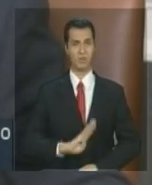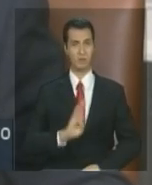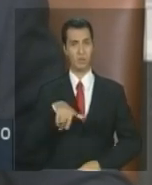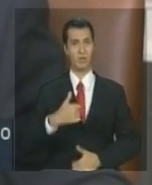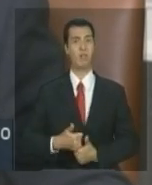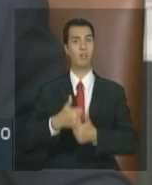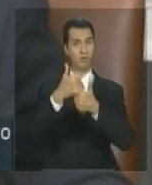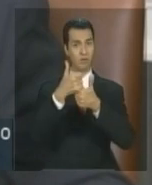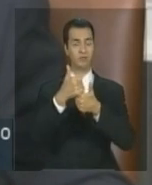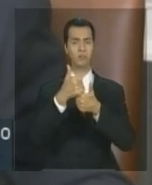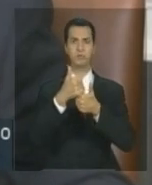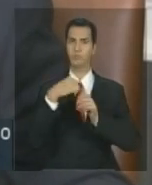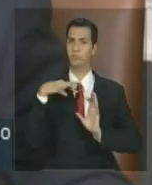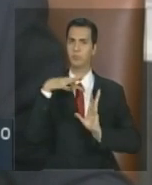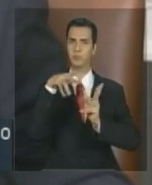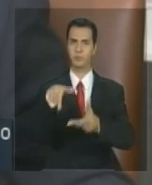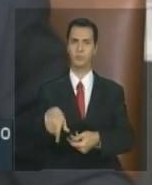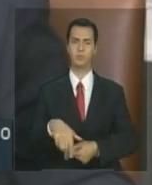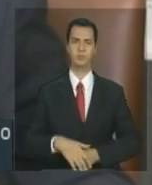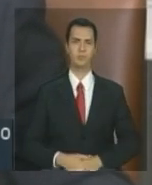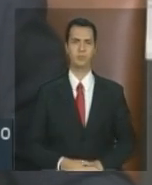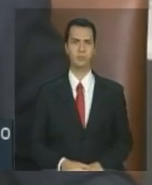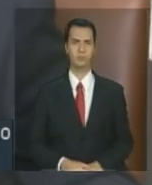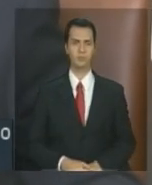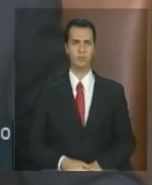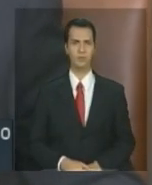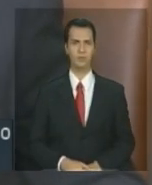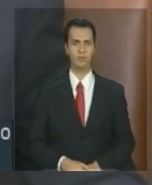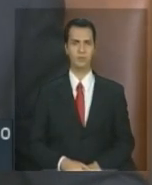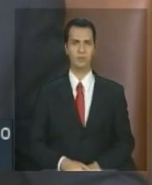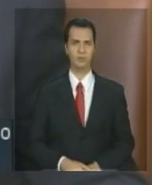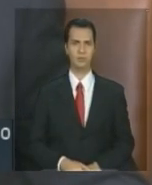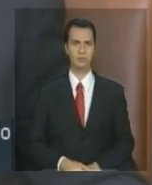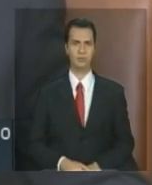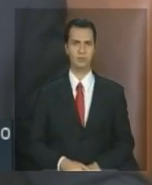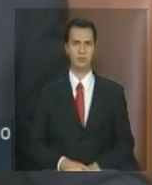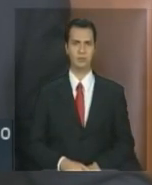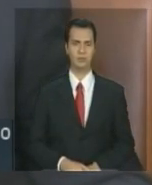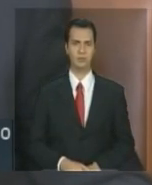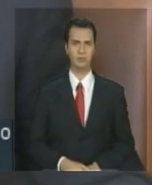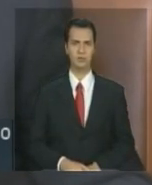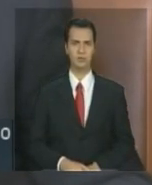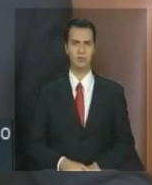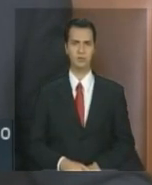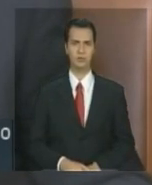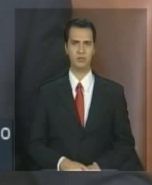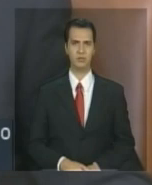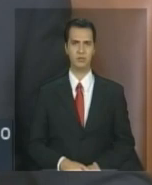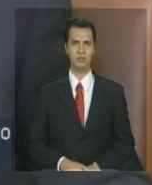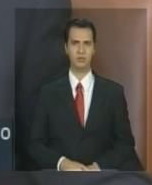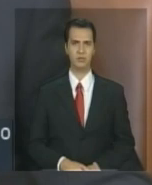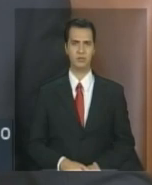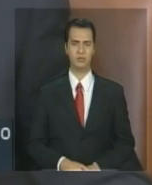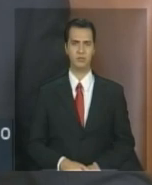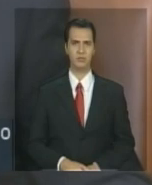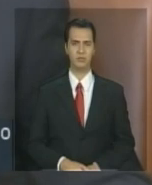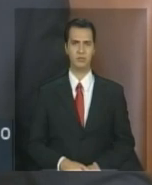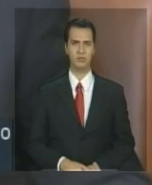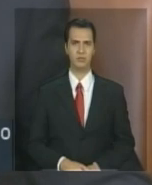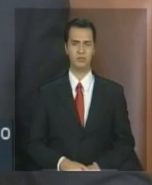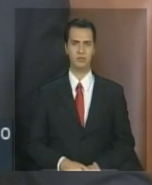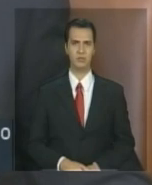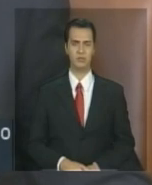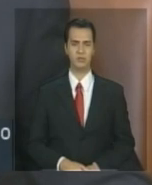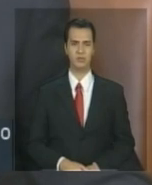mundo inteiro. We've made enormous progress since we last met on our bilateral